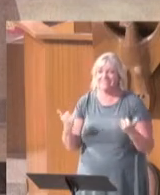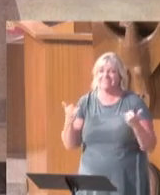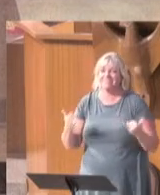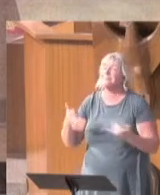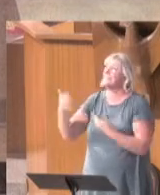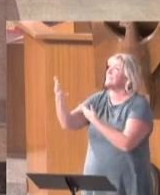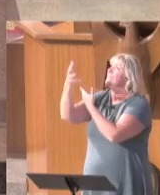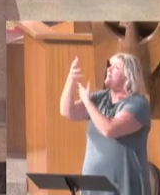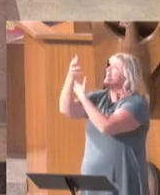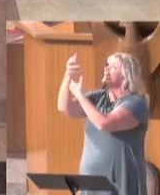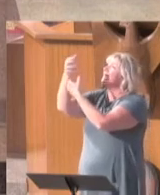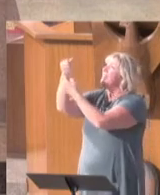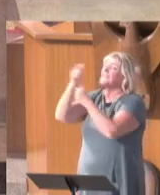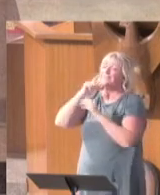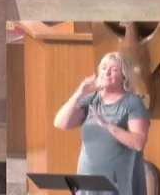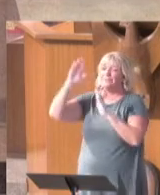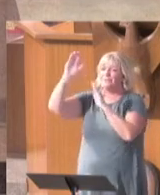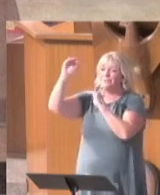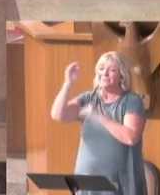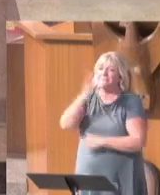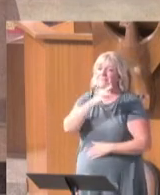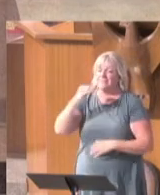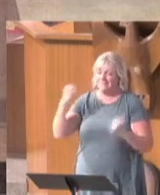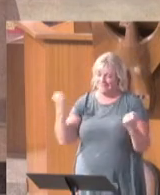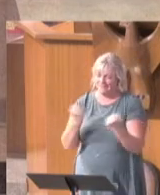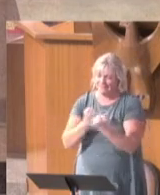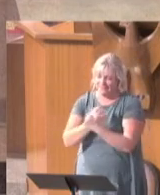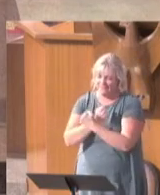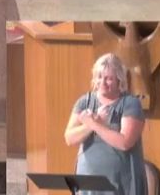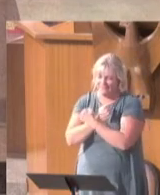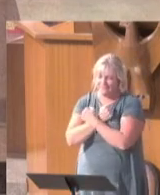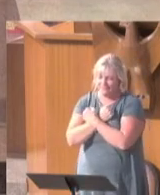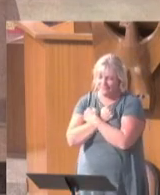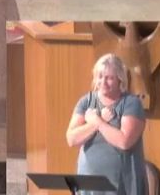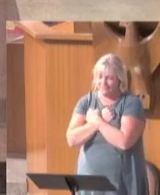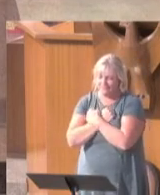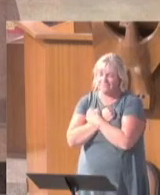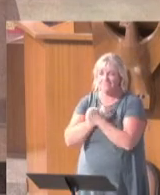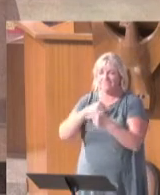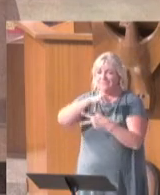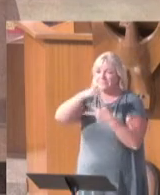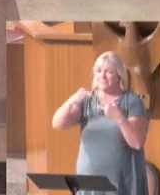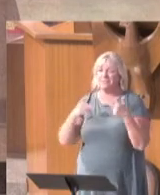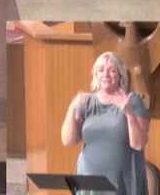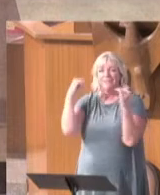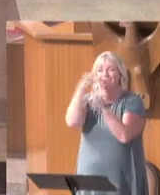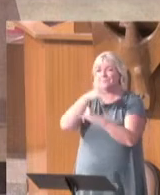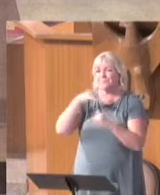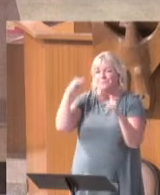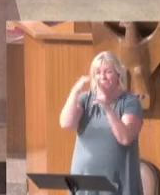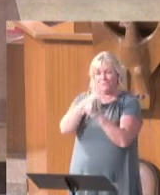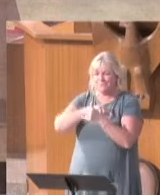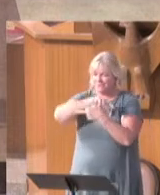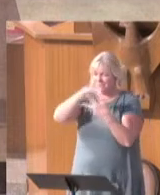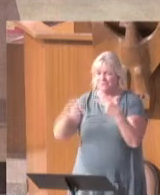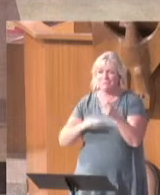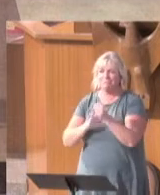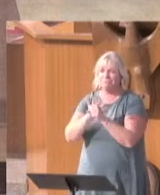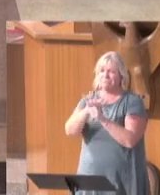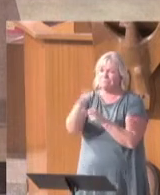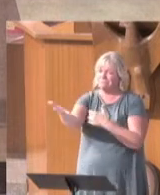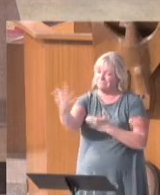now, faith, hope, and love, ooh,